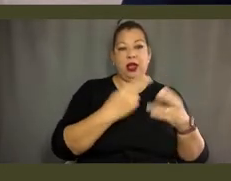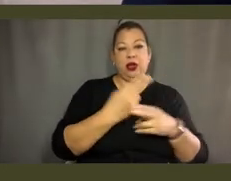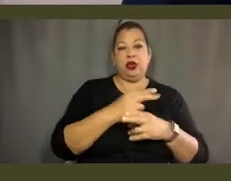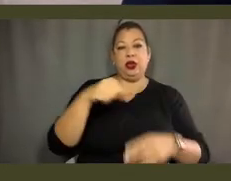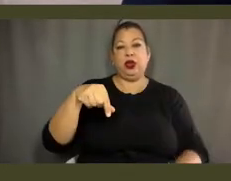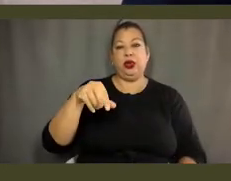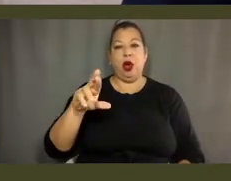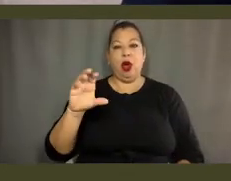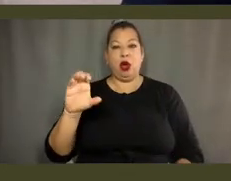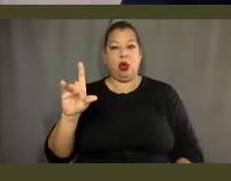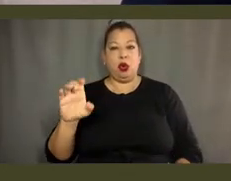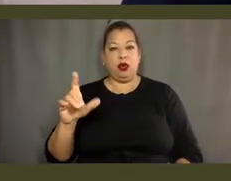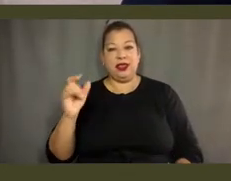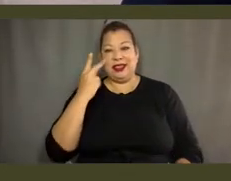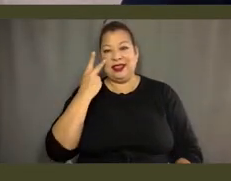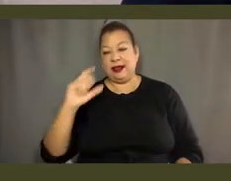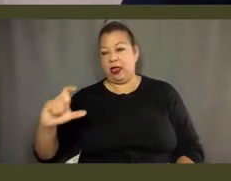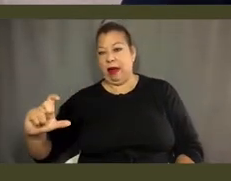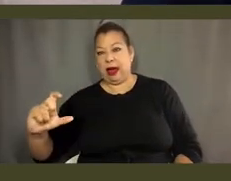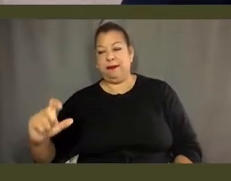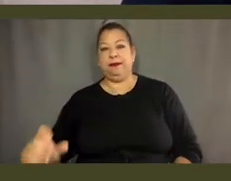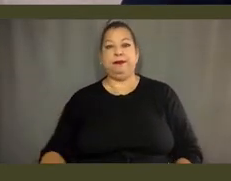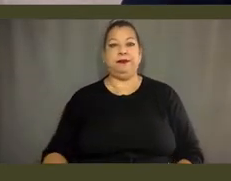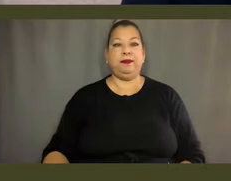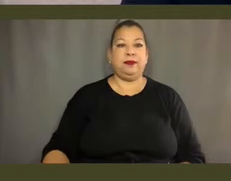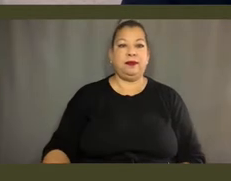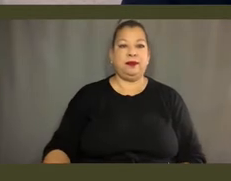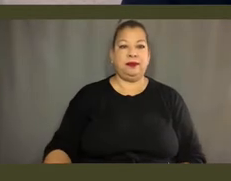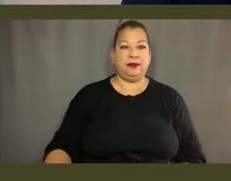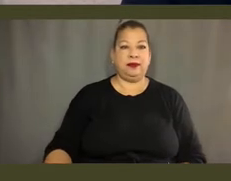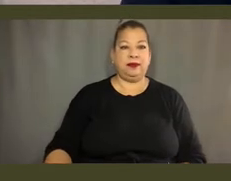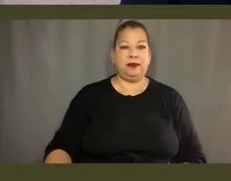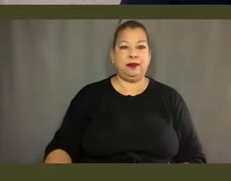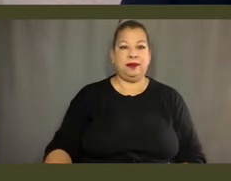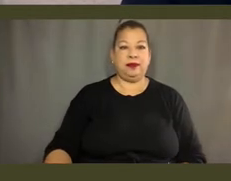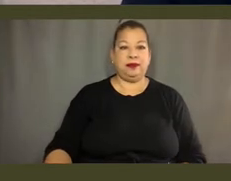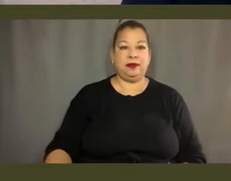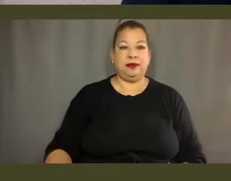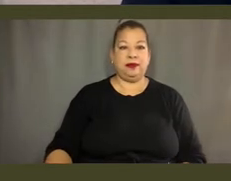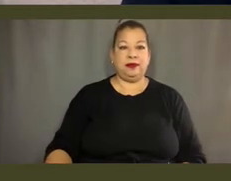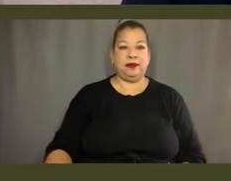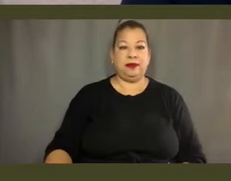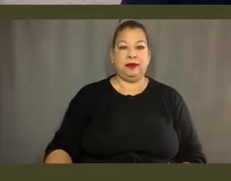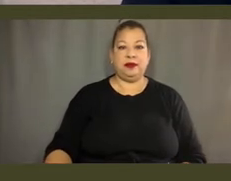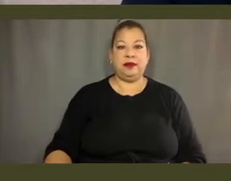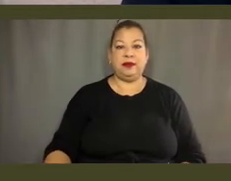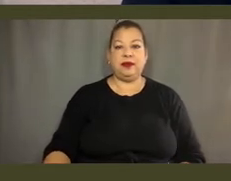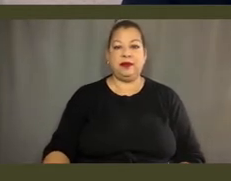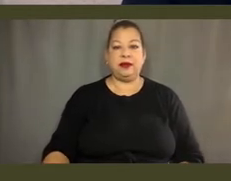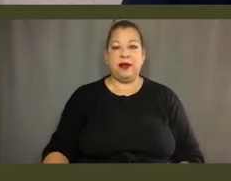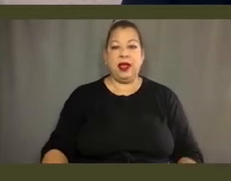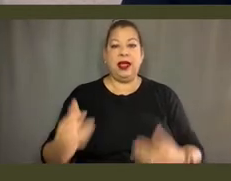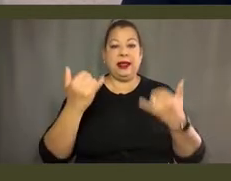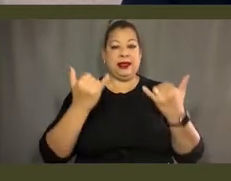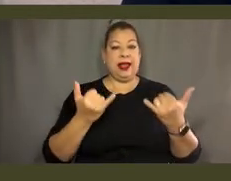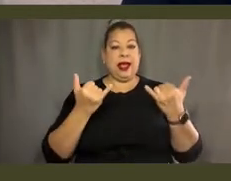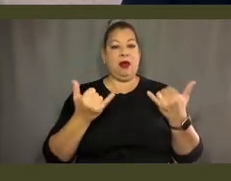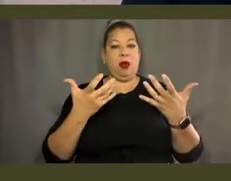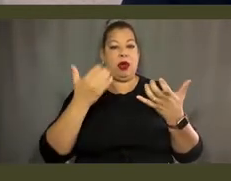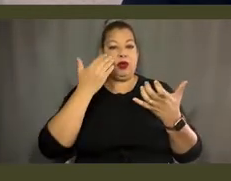see on the screen. And this poll, this time, I want to know how you judge the outcomes of